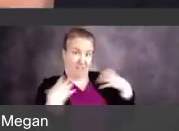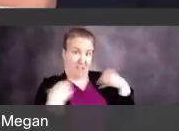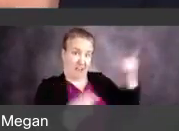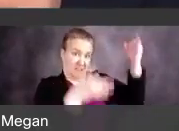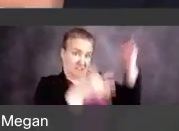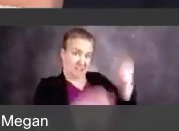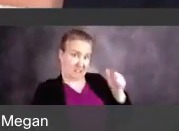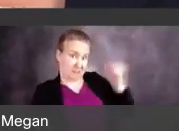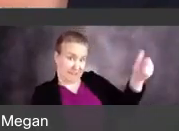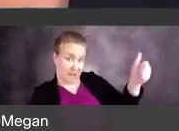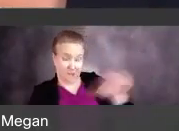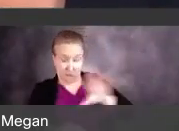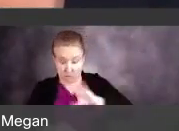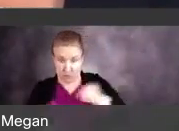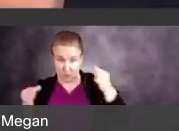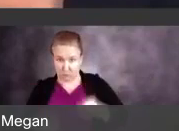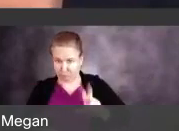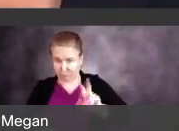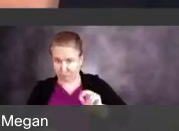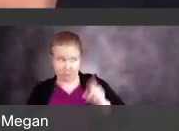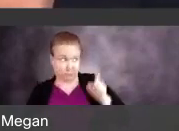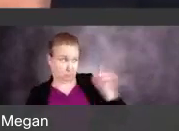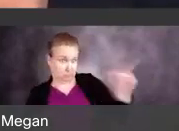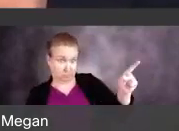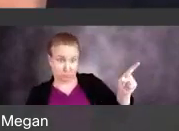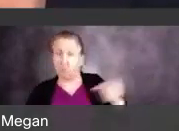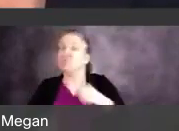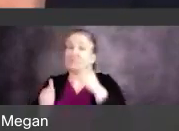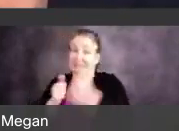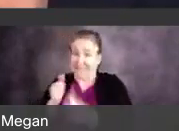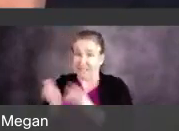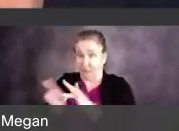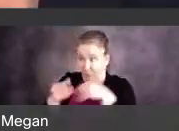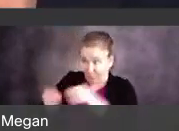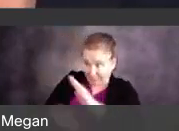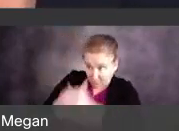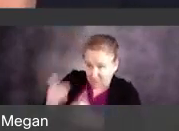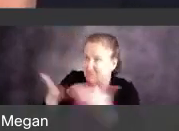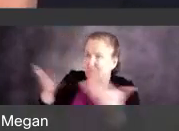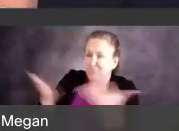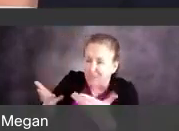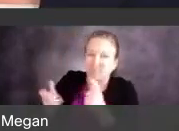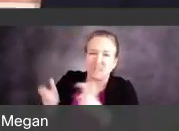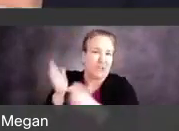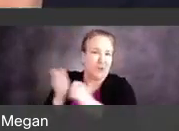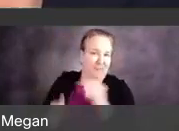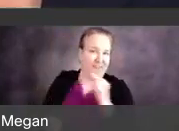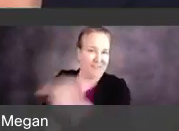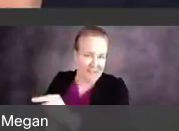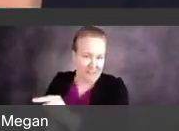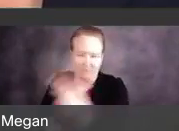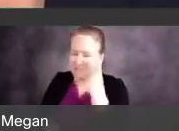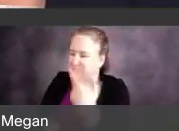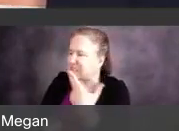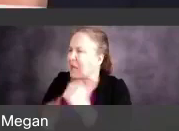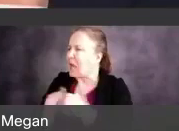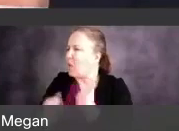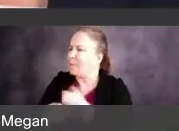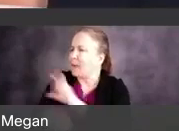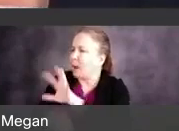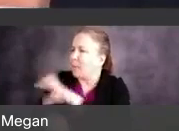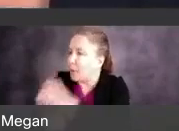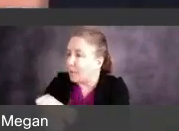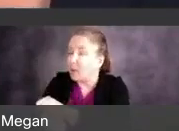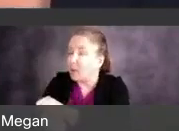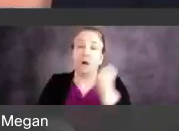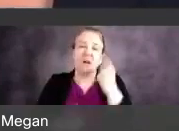counties. So you must check with each pharmacy regarding their process to make an appointment. Some doctors' offices,